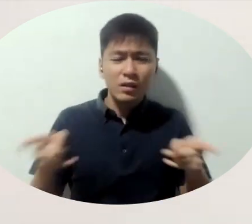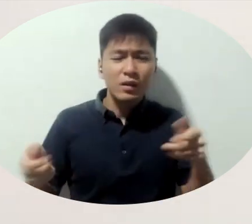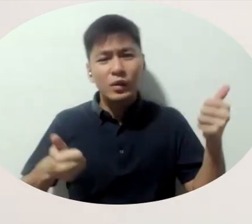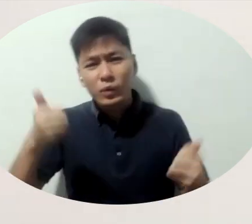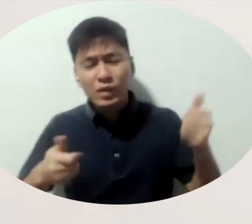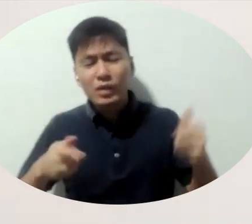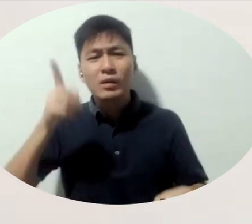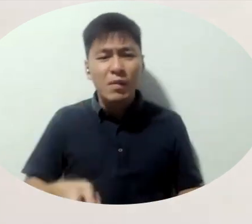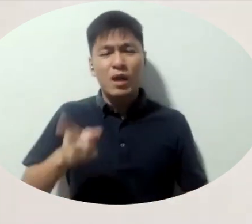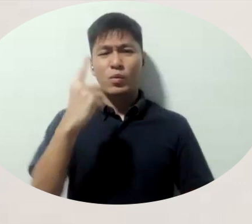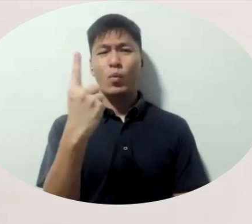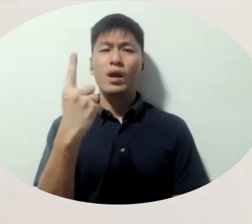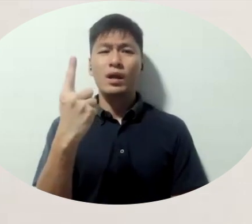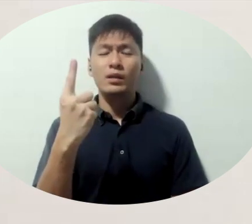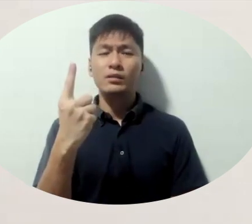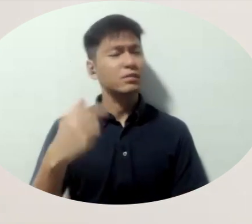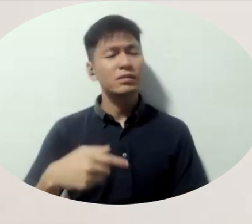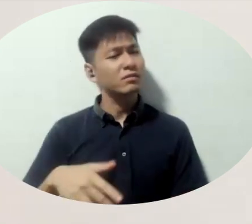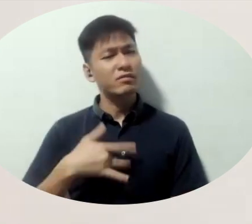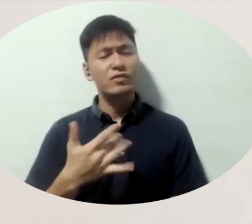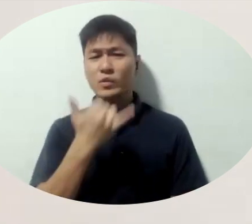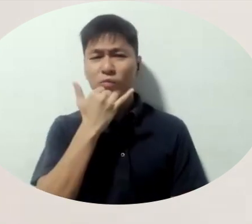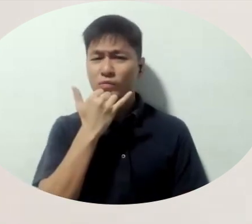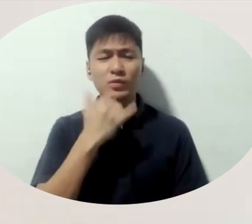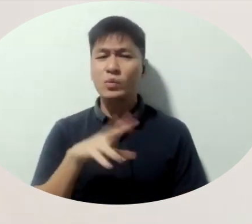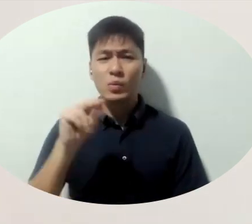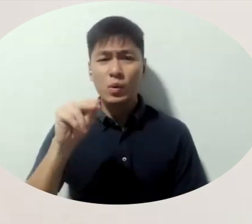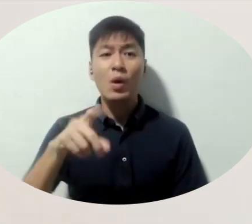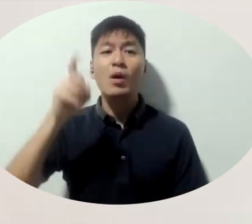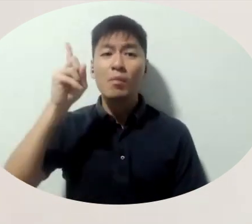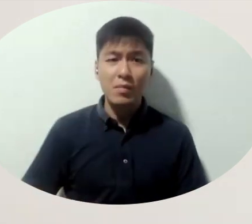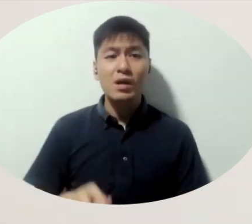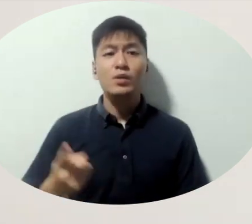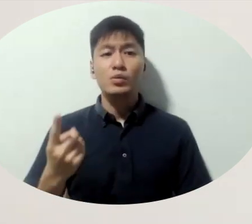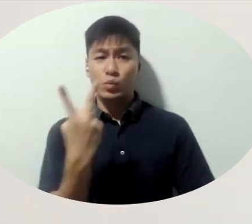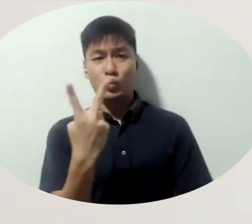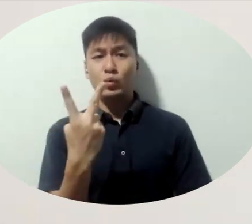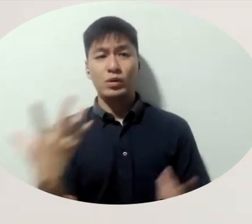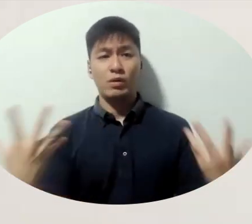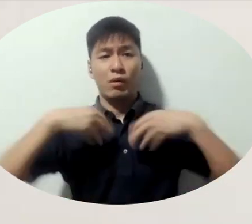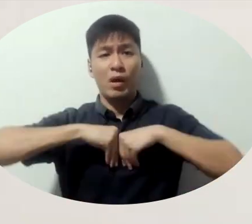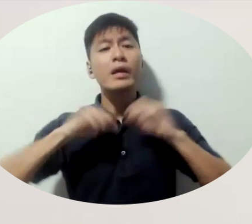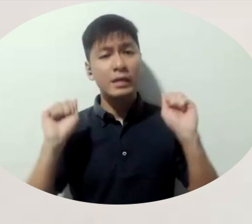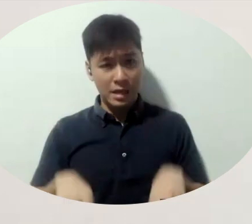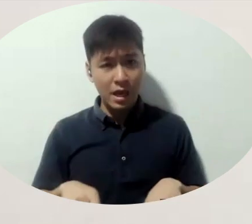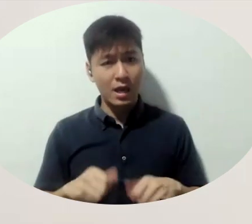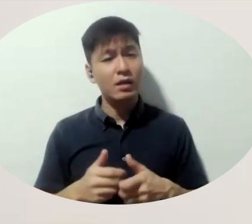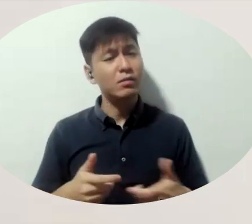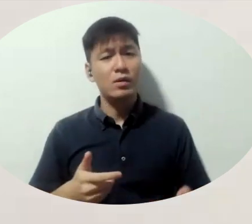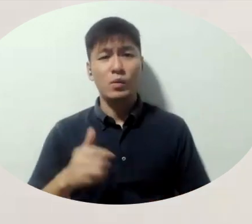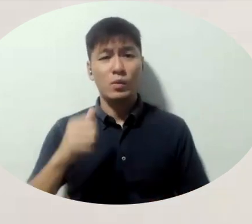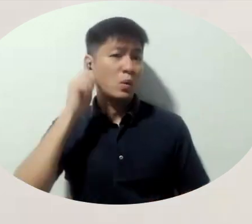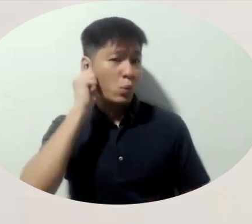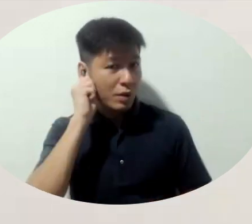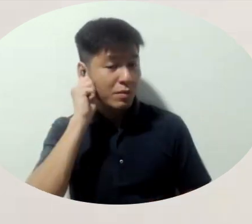it is a right for women to go to work to earn a living, and when suddenly the next morning you wake up,